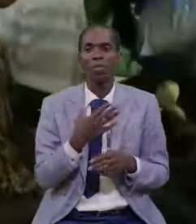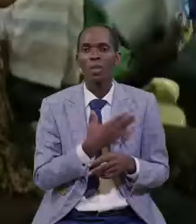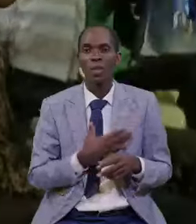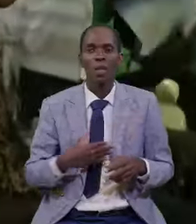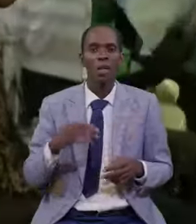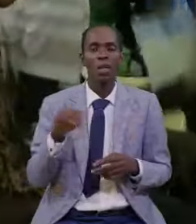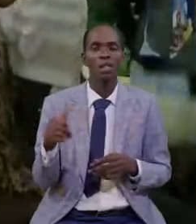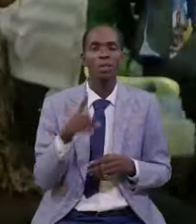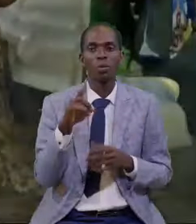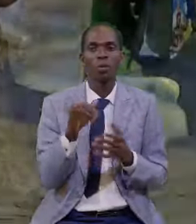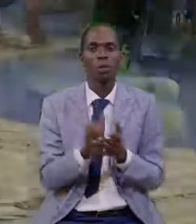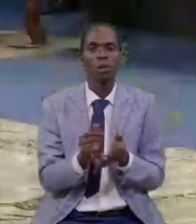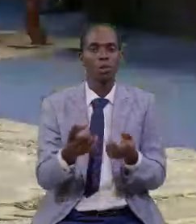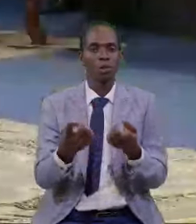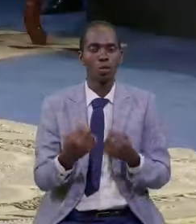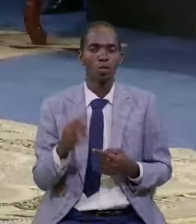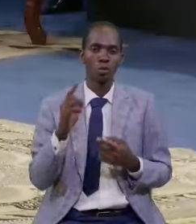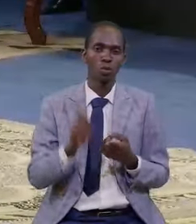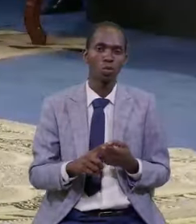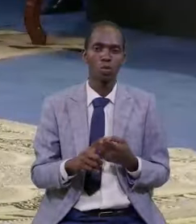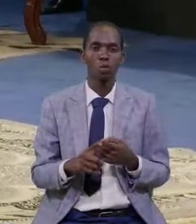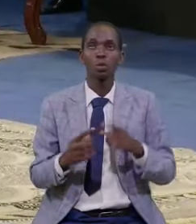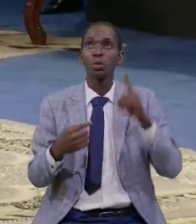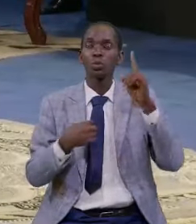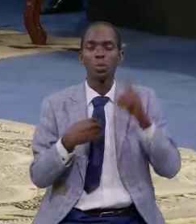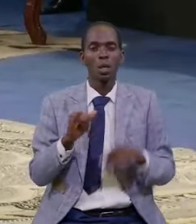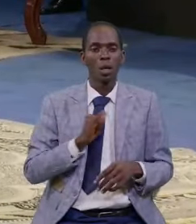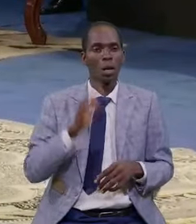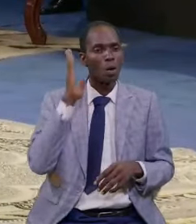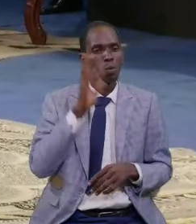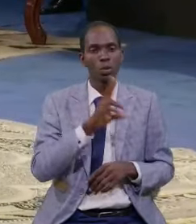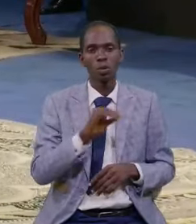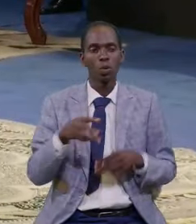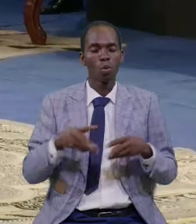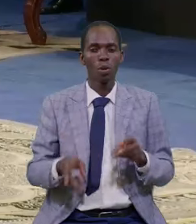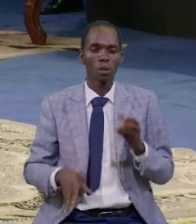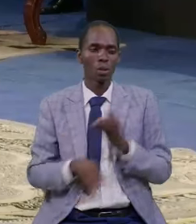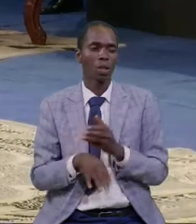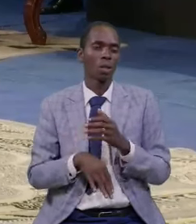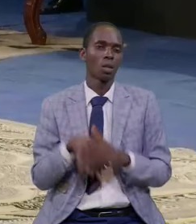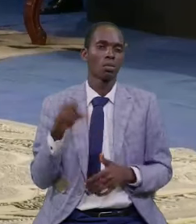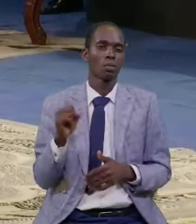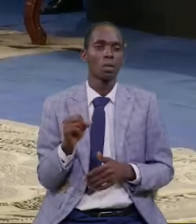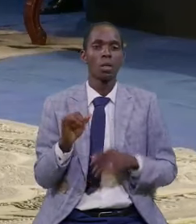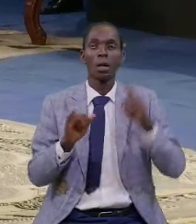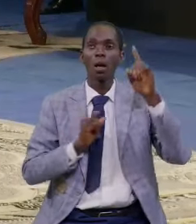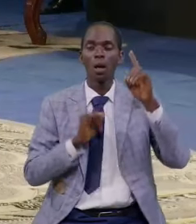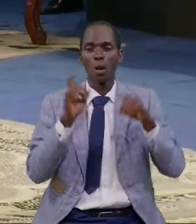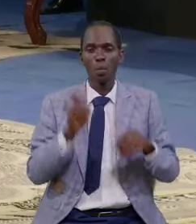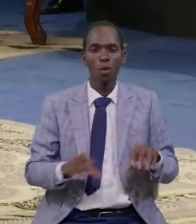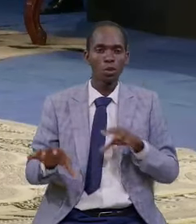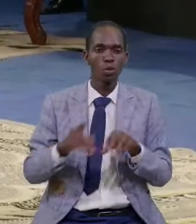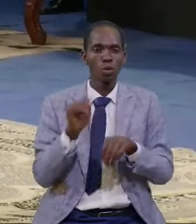I will in no wise cast off. I must work. What work? The work of